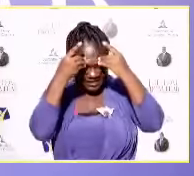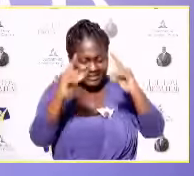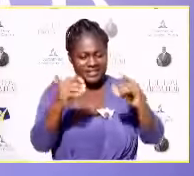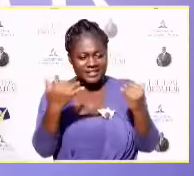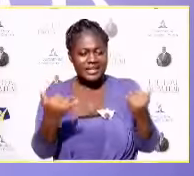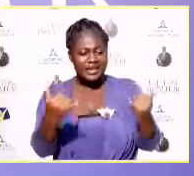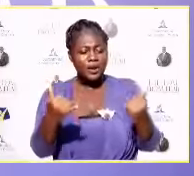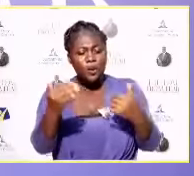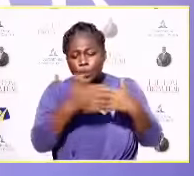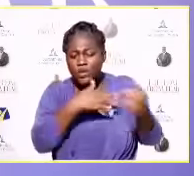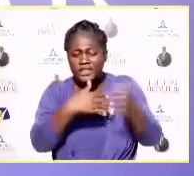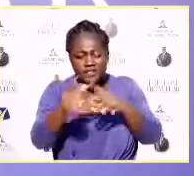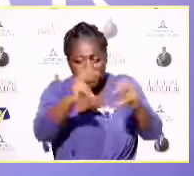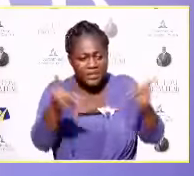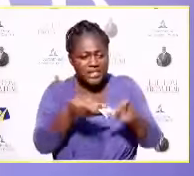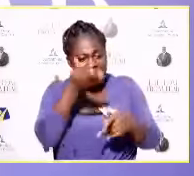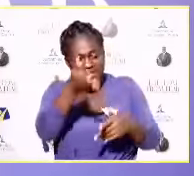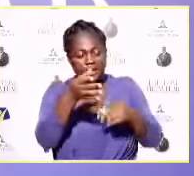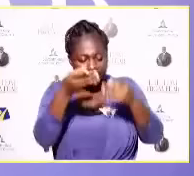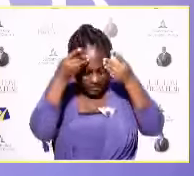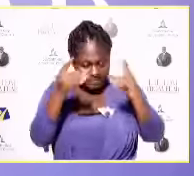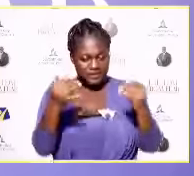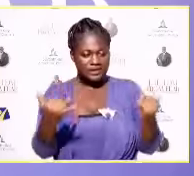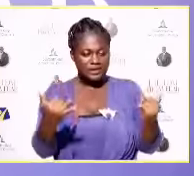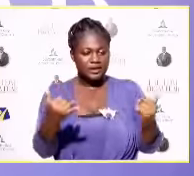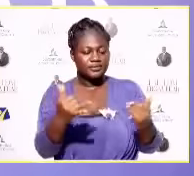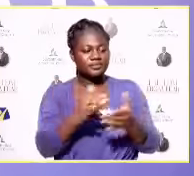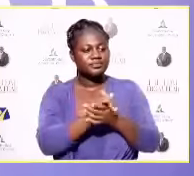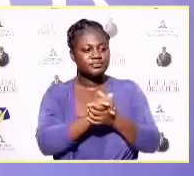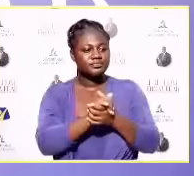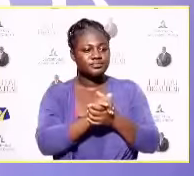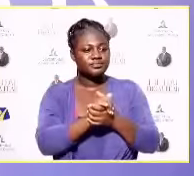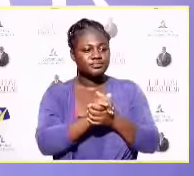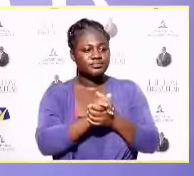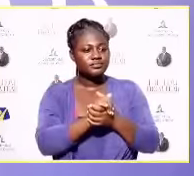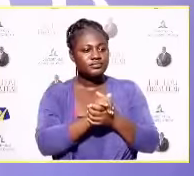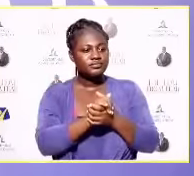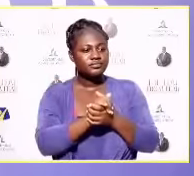To please Jesus.